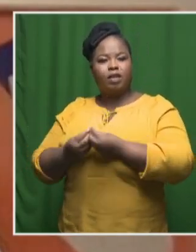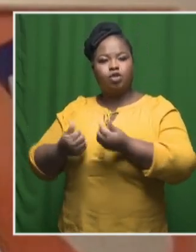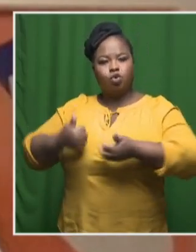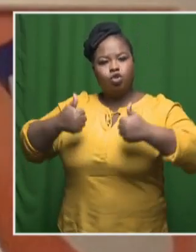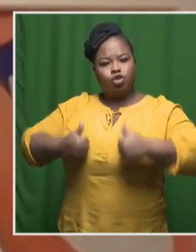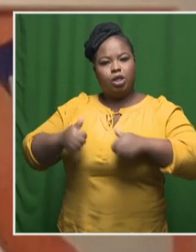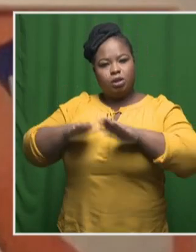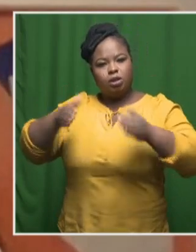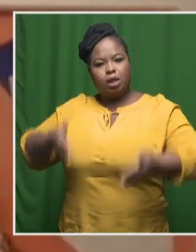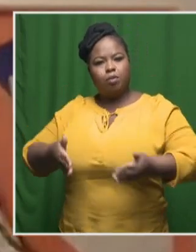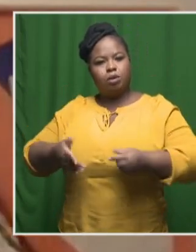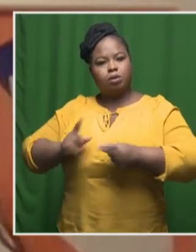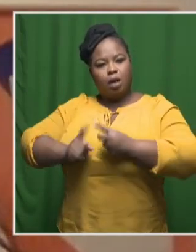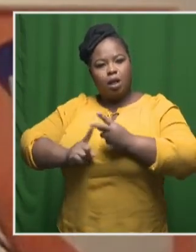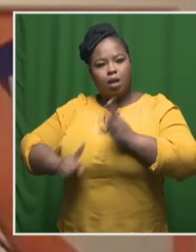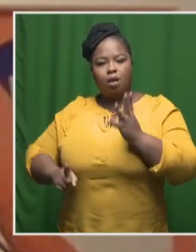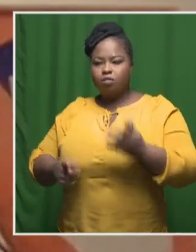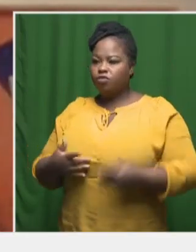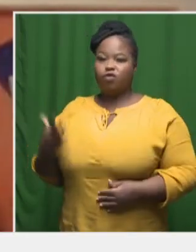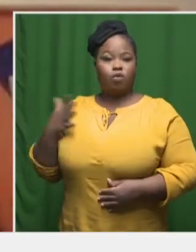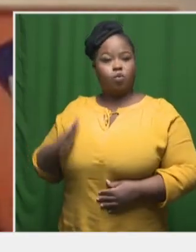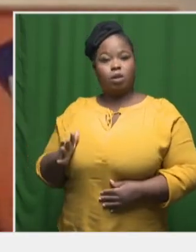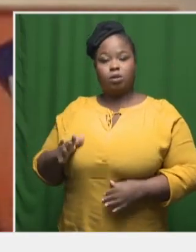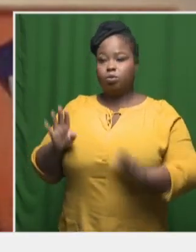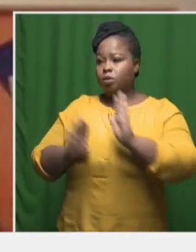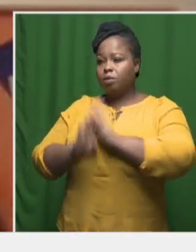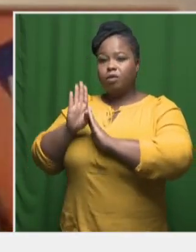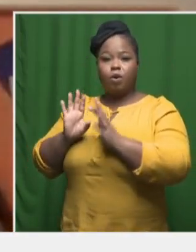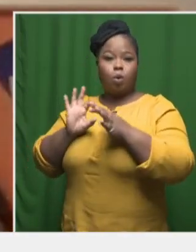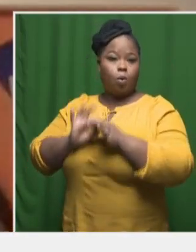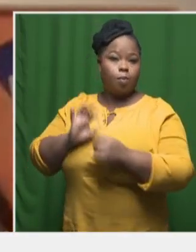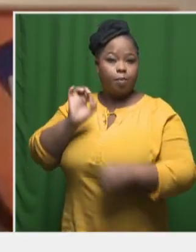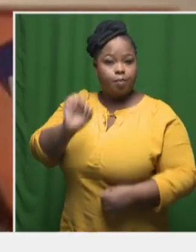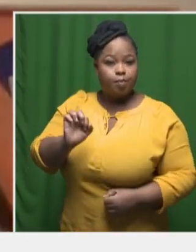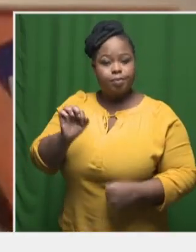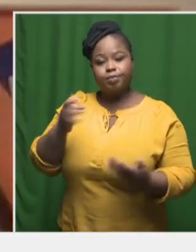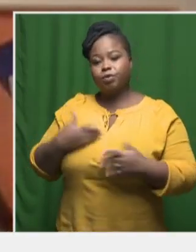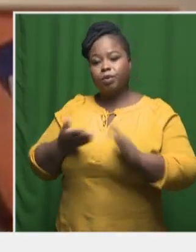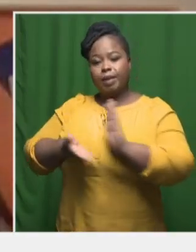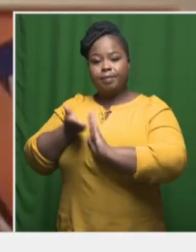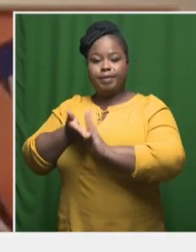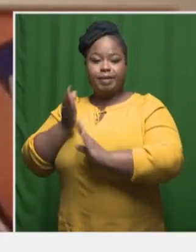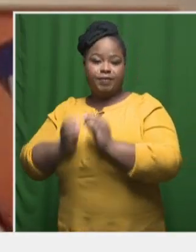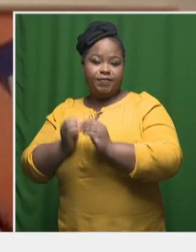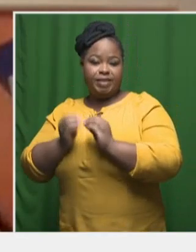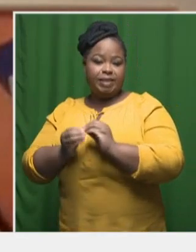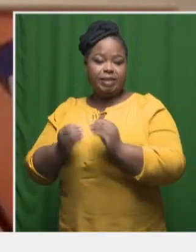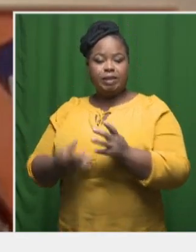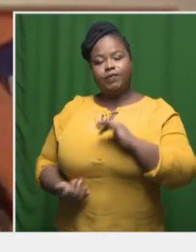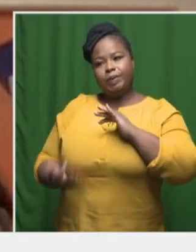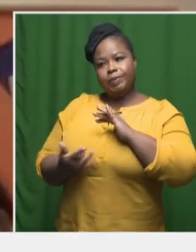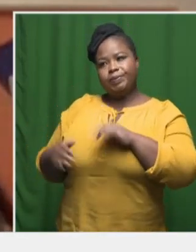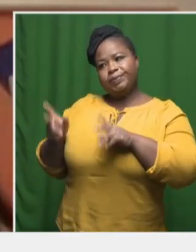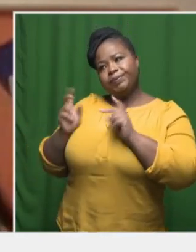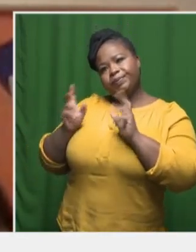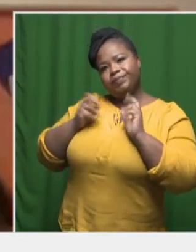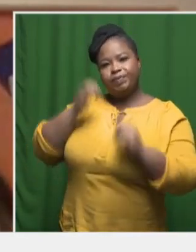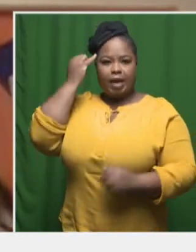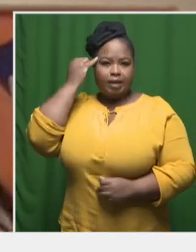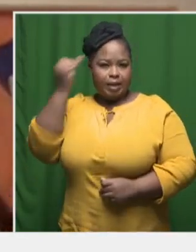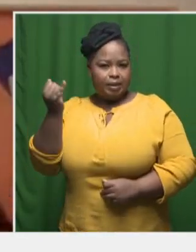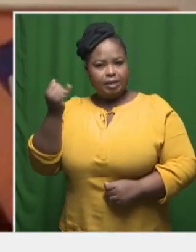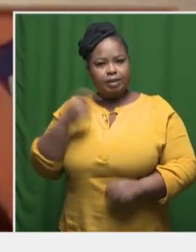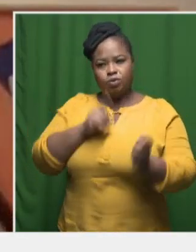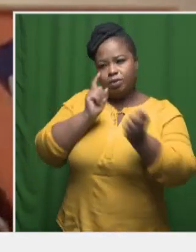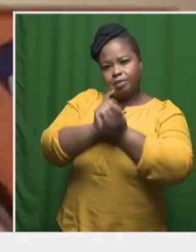come to us to look at anything. If you're looking to improve your home, update your home, coming for inspiration, ideas,